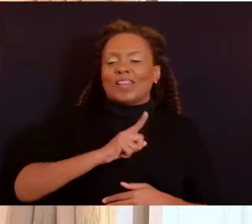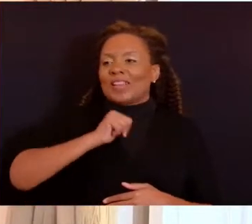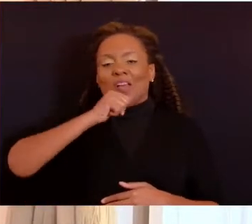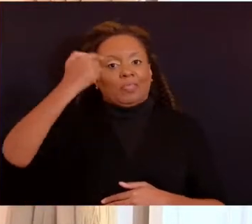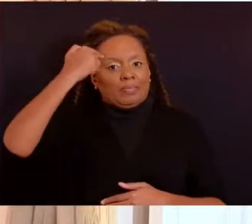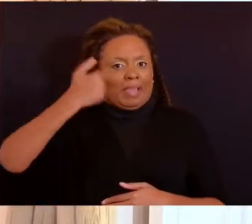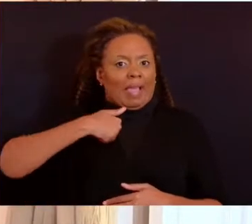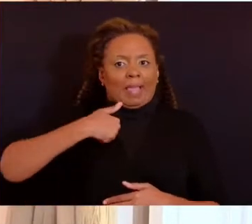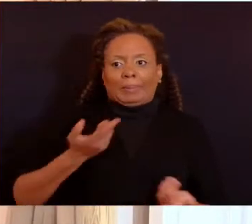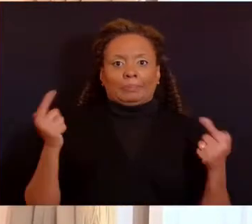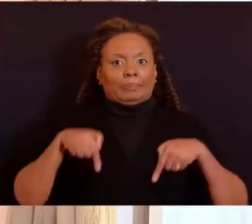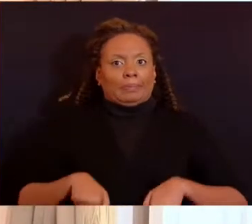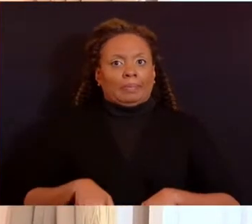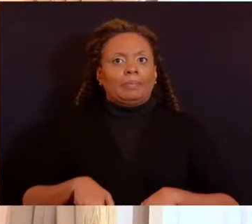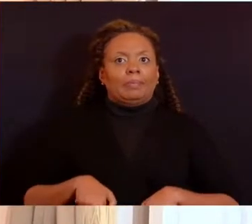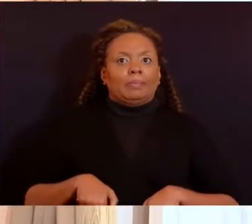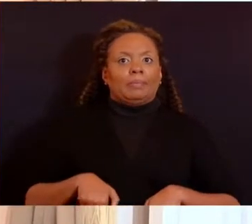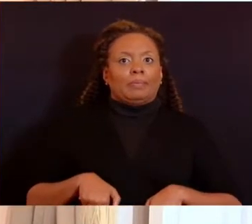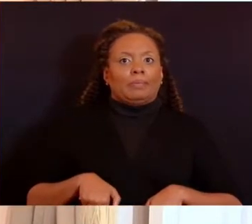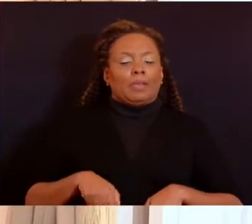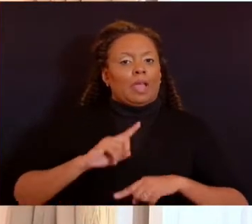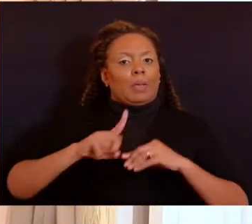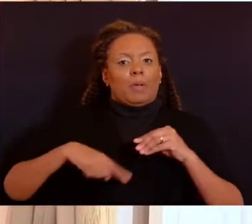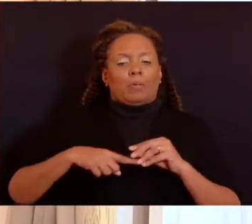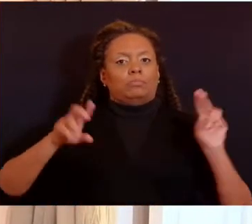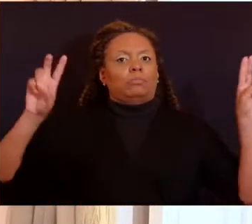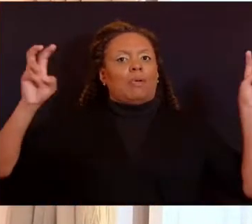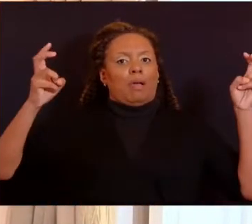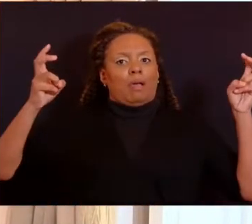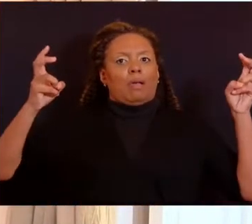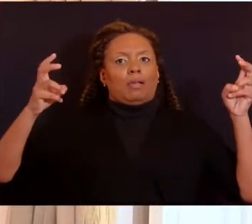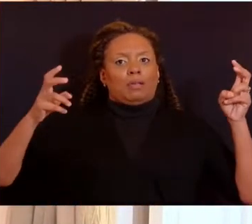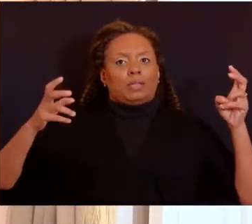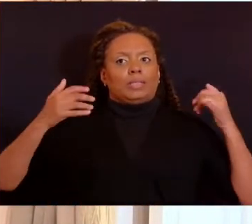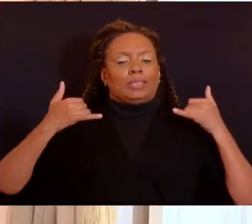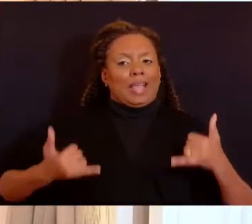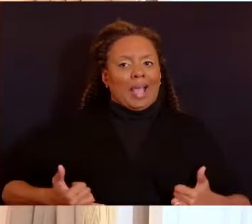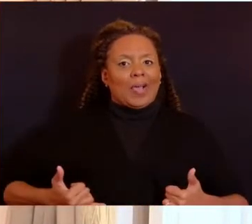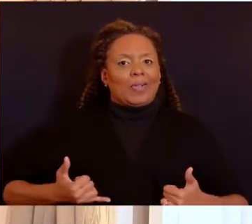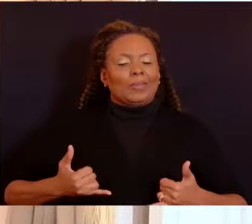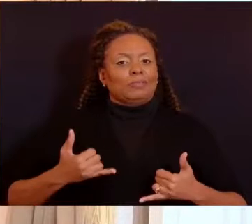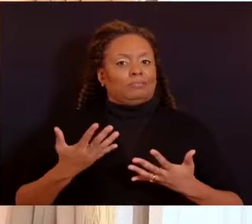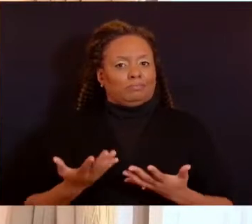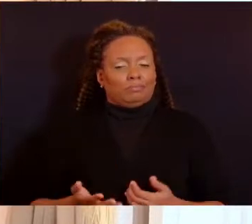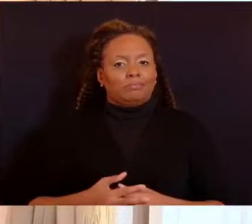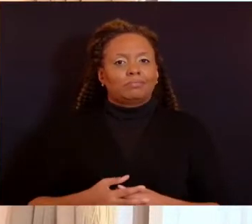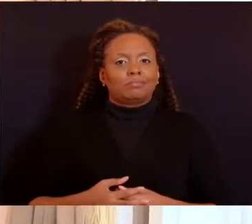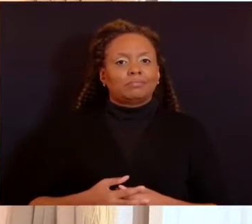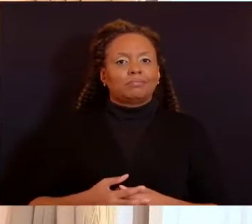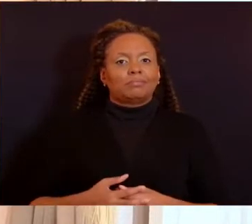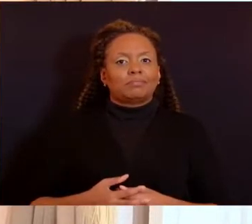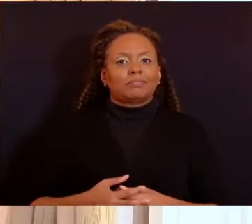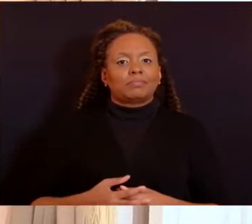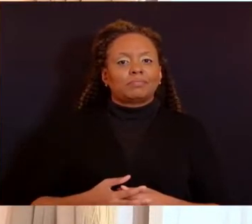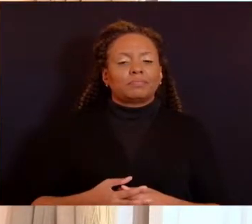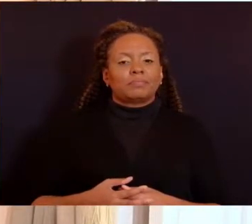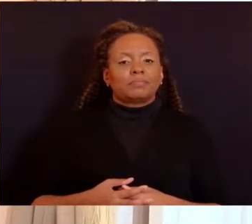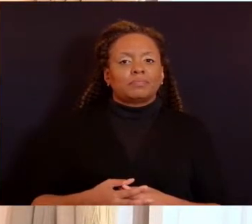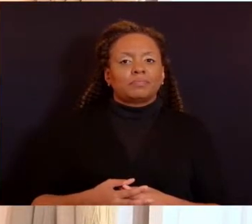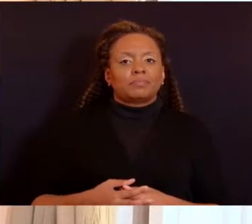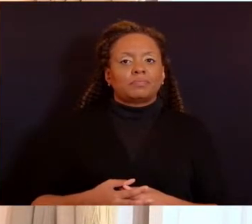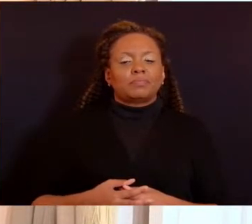not expect that I would be speaking to you today on the topic which I'm now doing. And let me say at the outset that